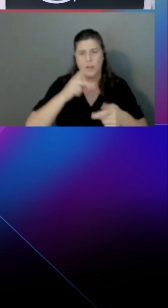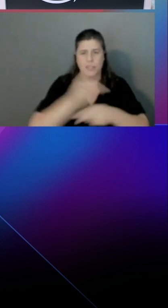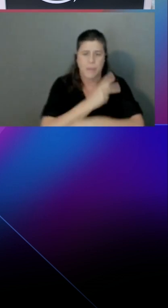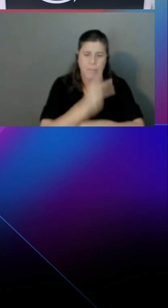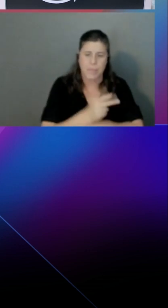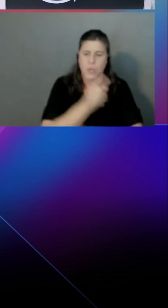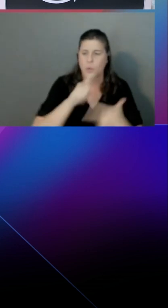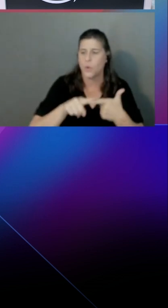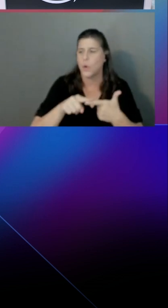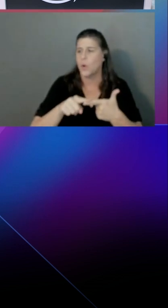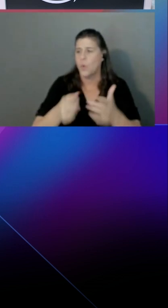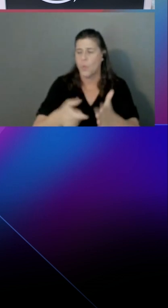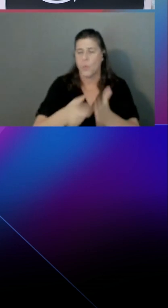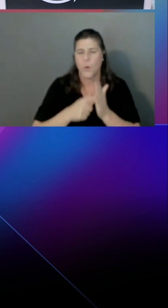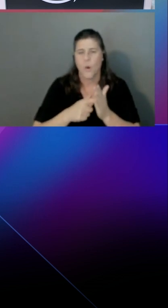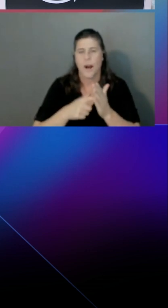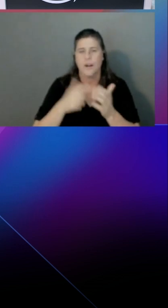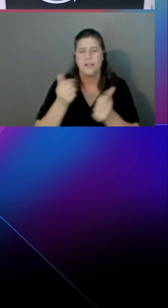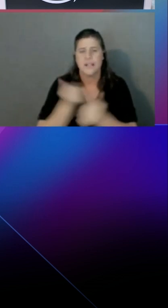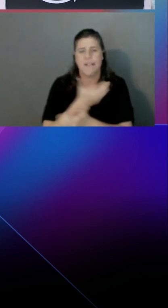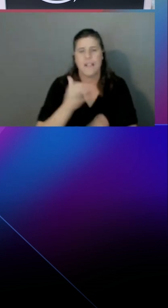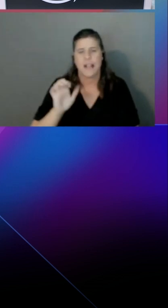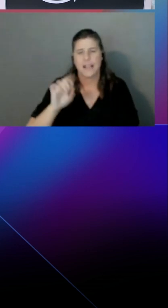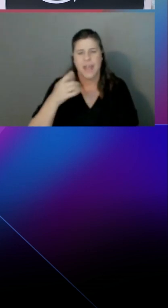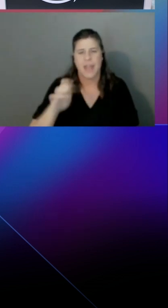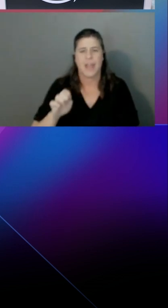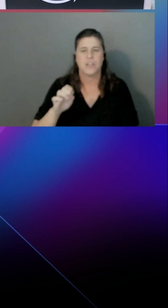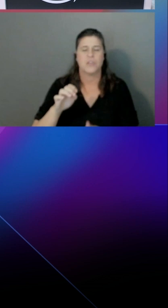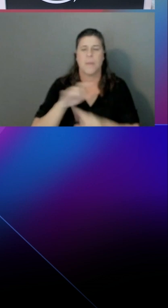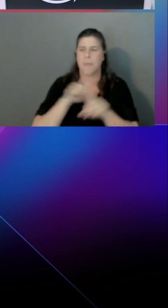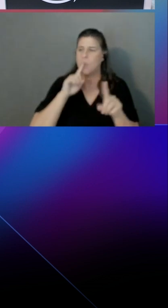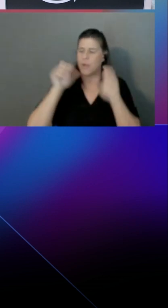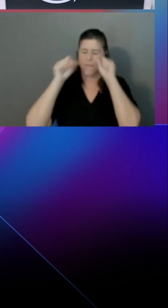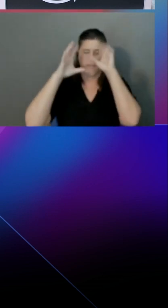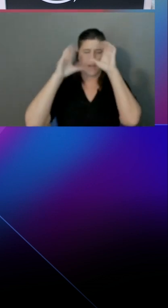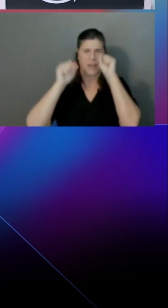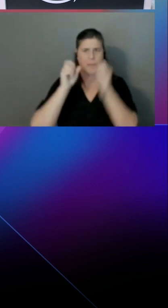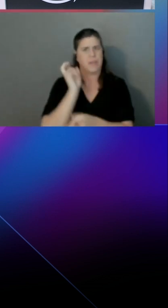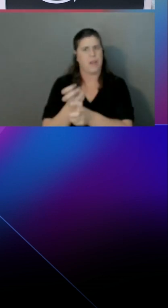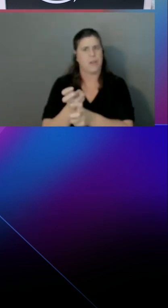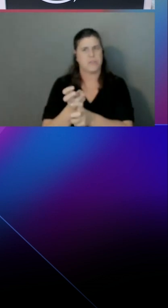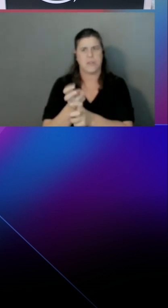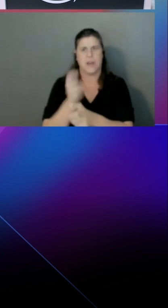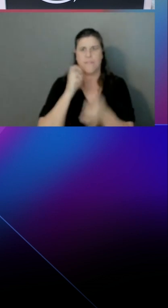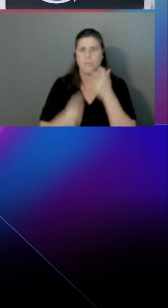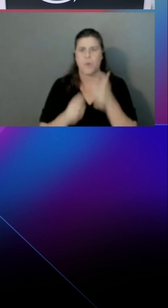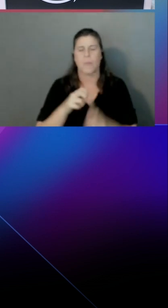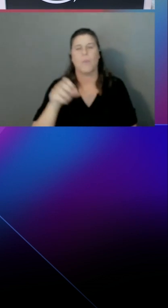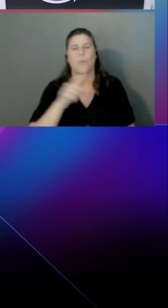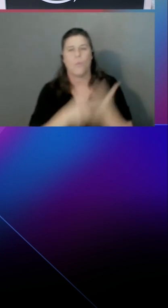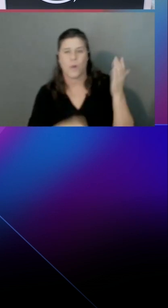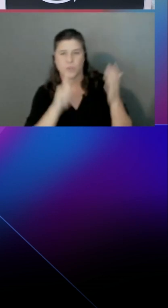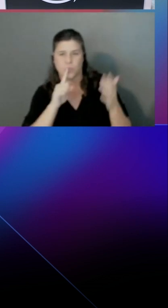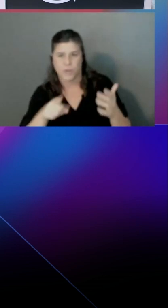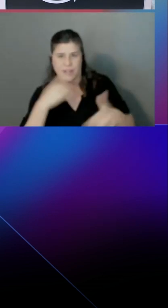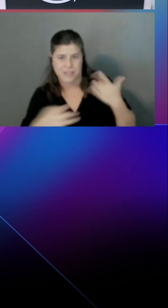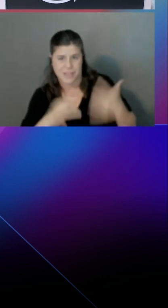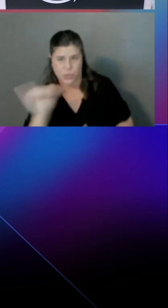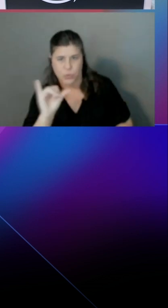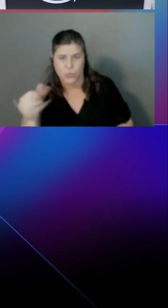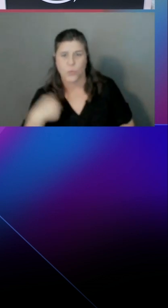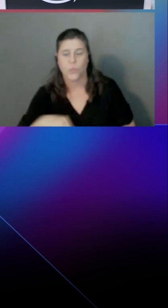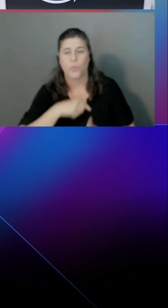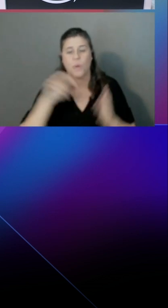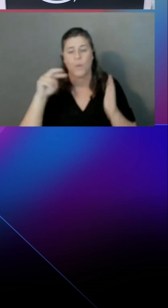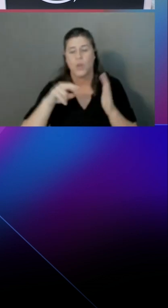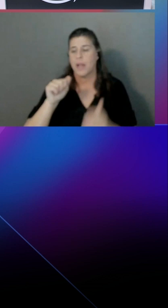or in the cloud, right? So it's just a phenomenally hard problem. Well, what's really exciting too is when we look at AWS